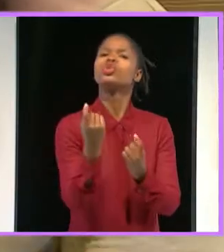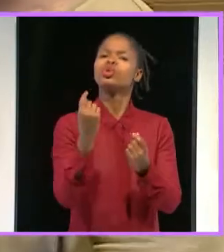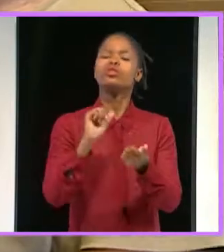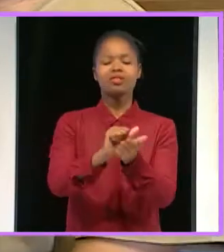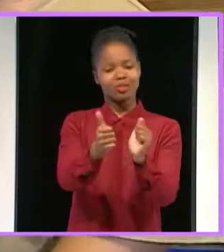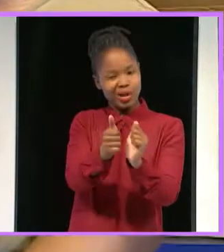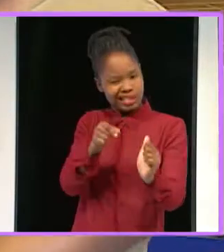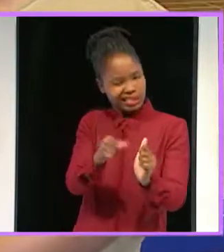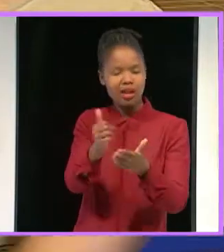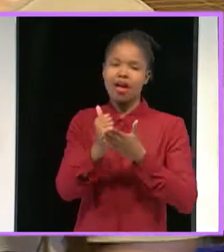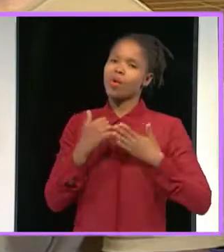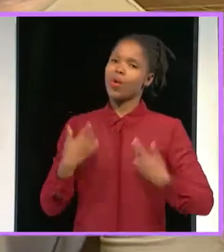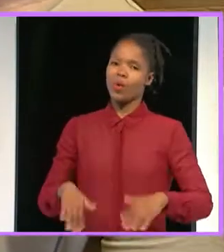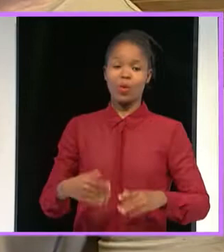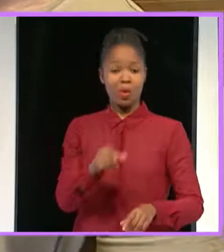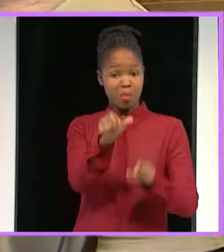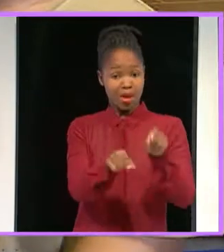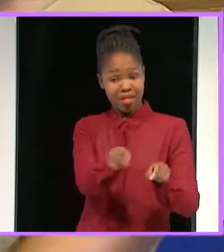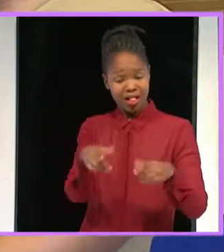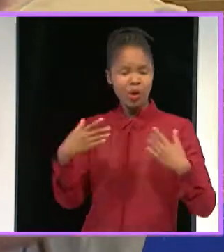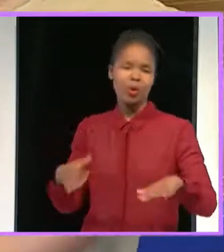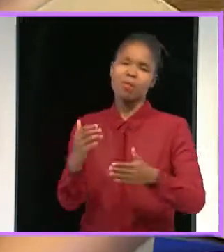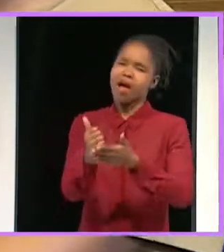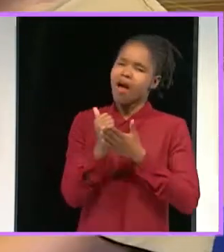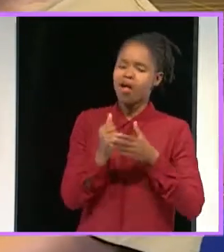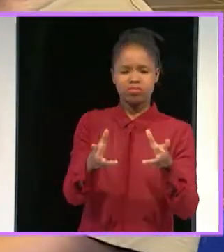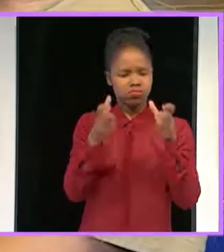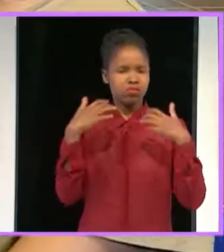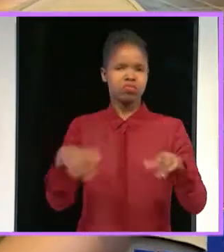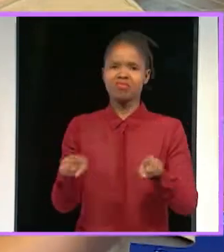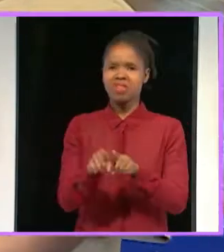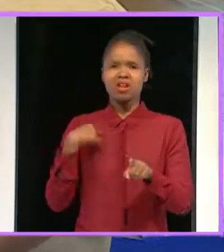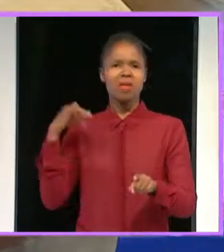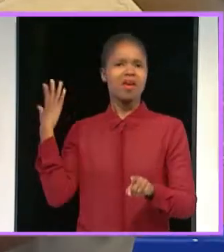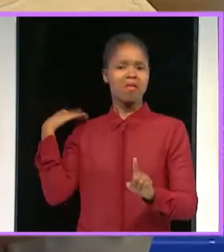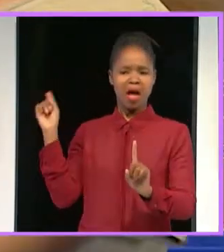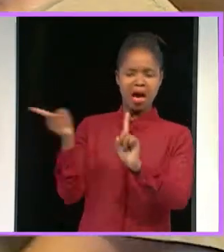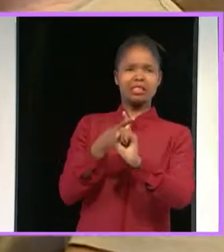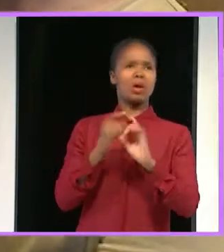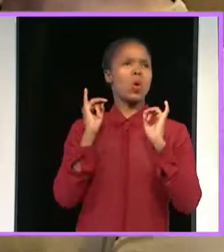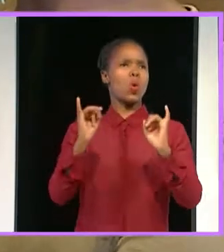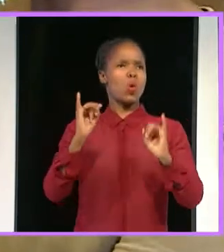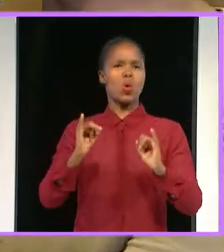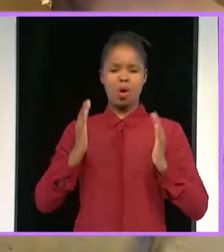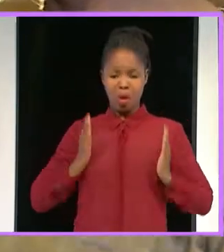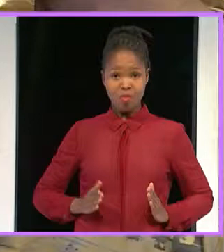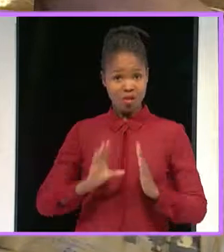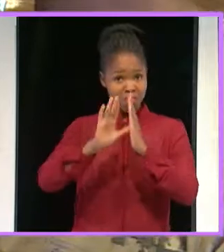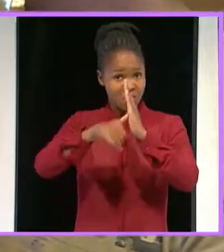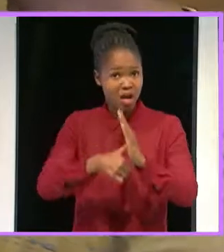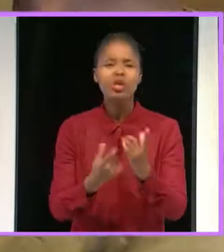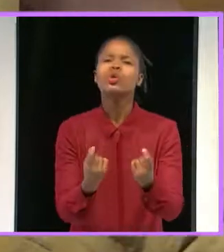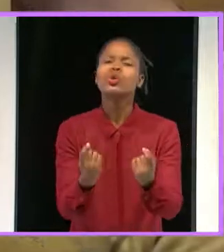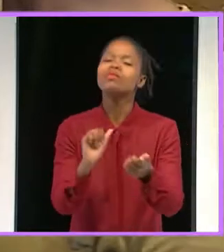bunch Elana today are the best example of, you know, it is much better for you to do sport after an accident that renders you